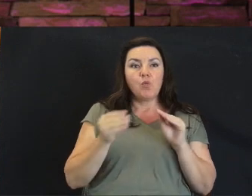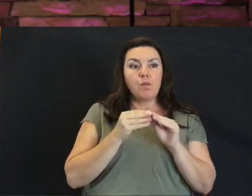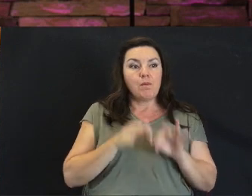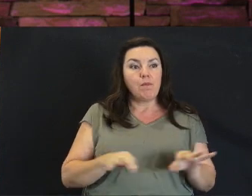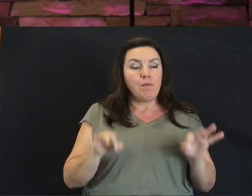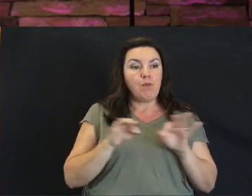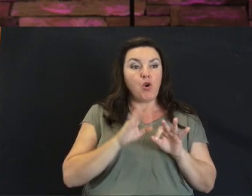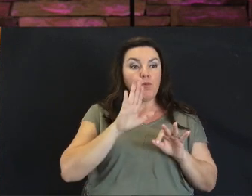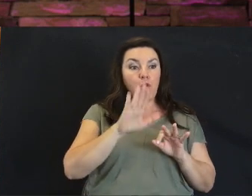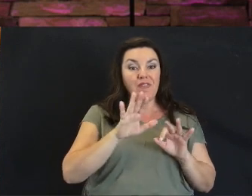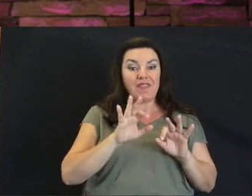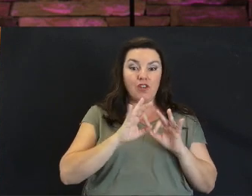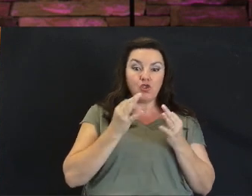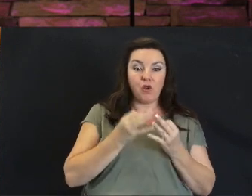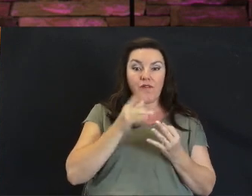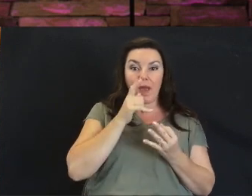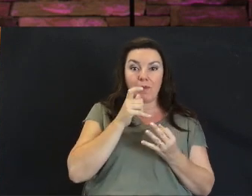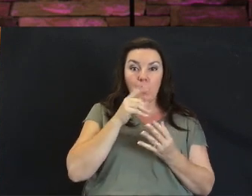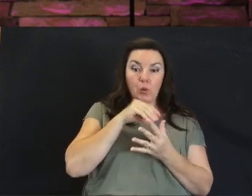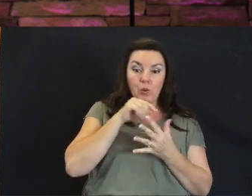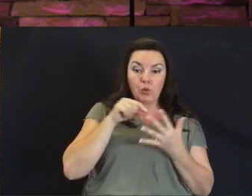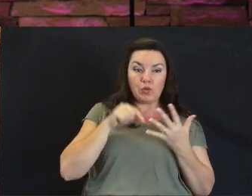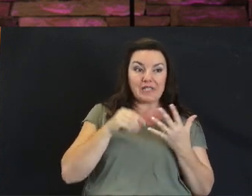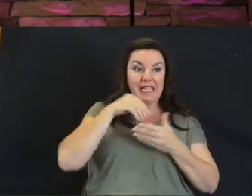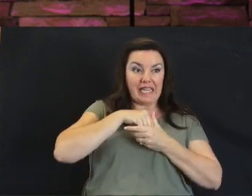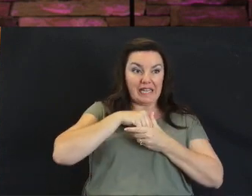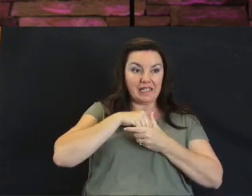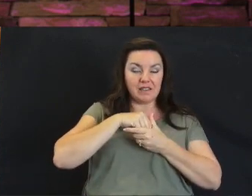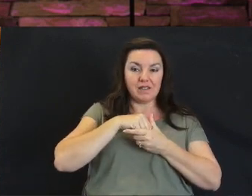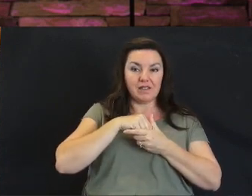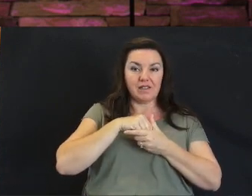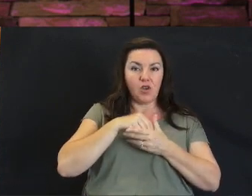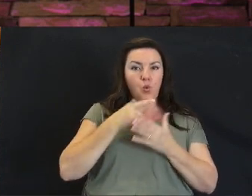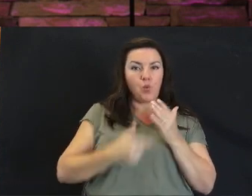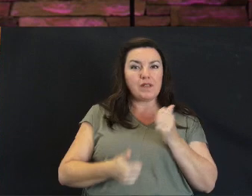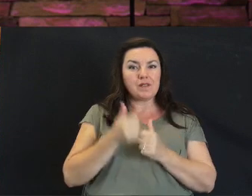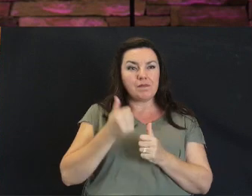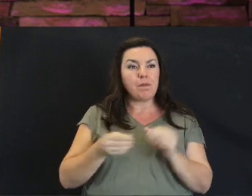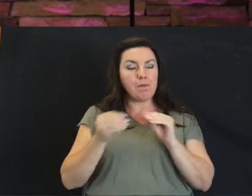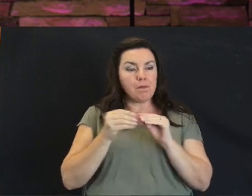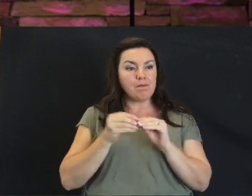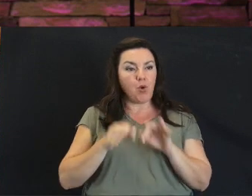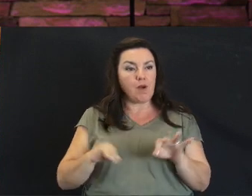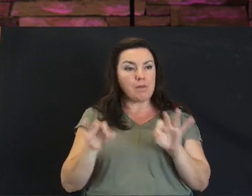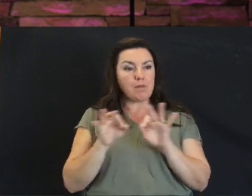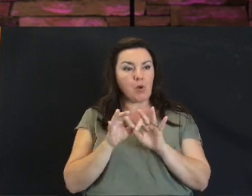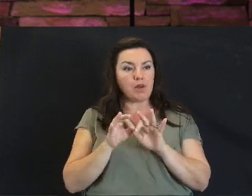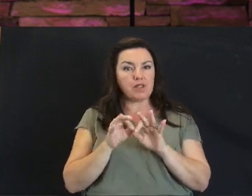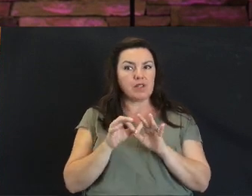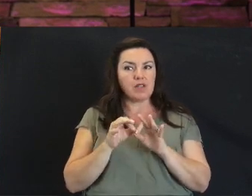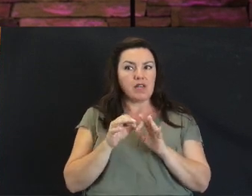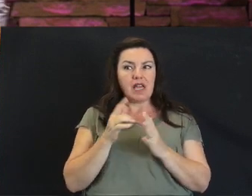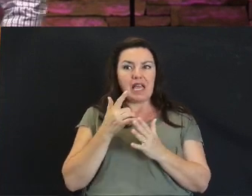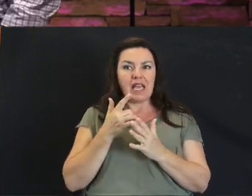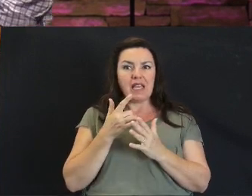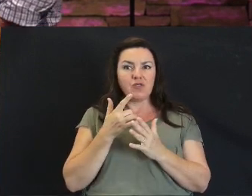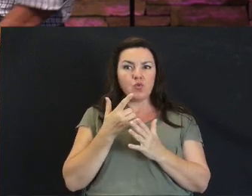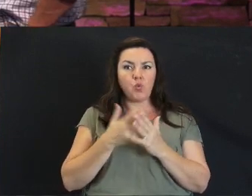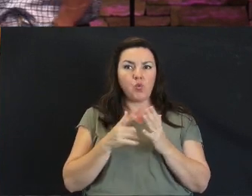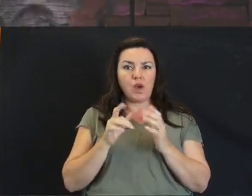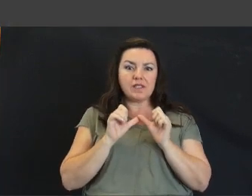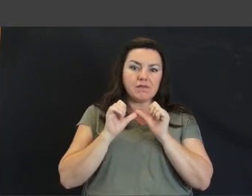makeup of your family What is more There's something that's even more important Than the makeup of your family And that is what is holding Your family together